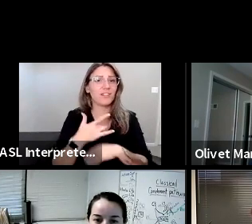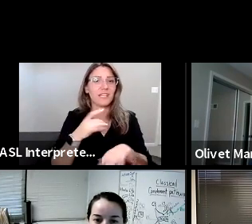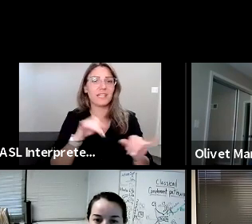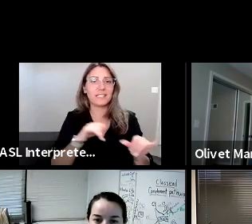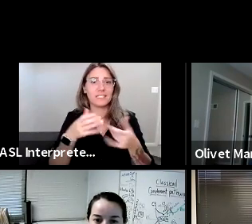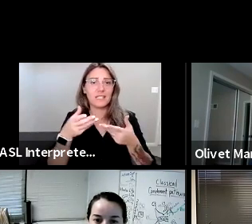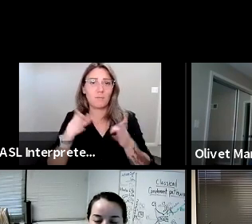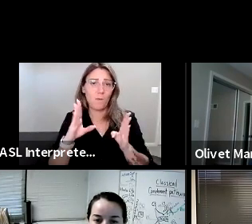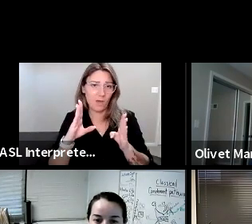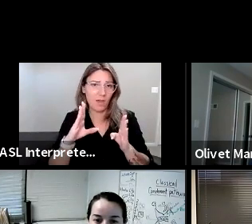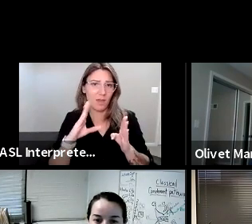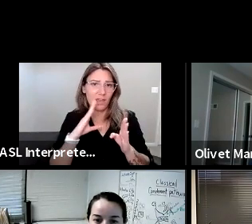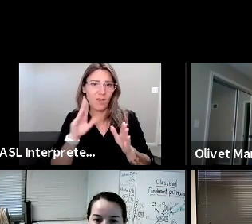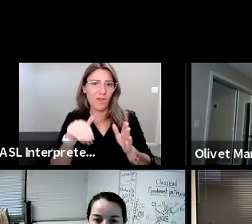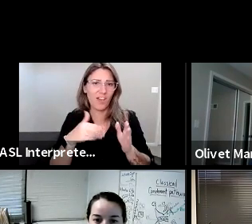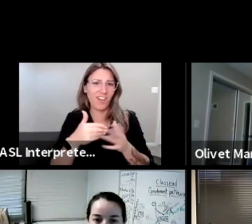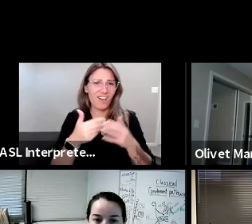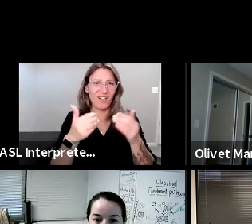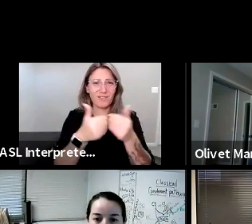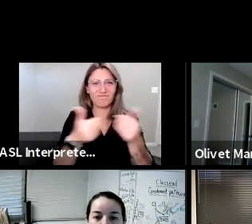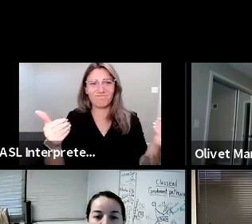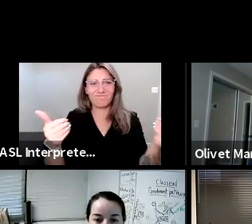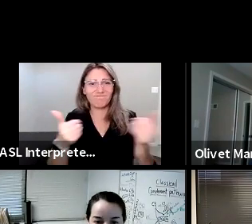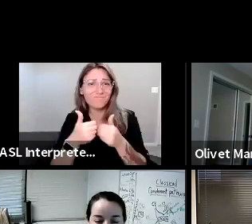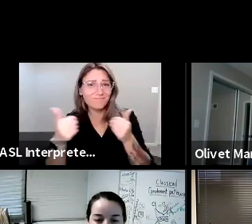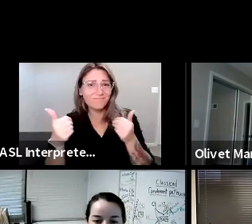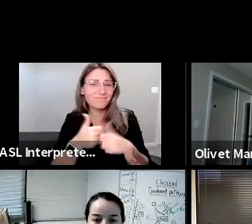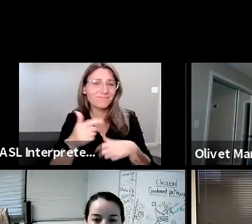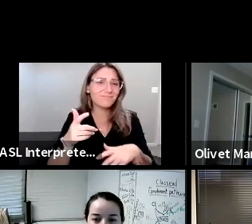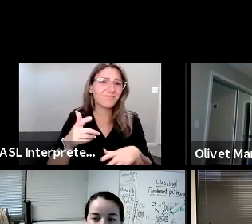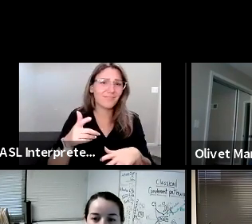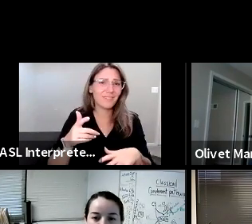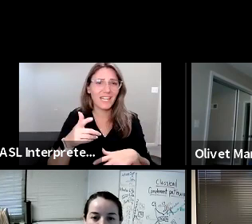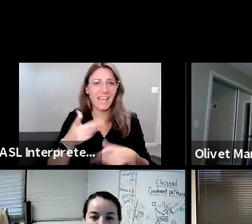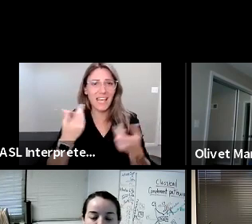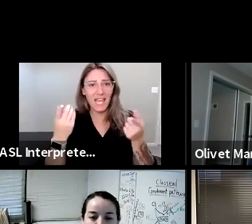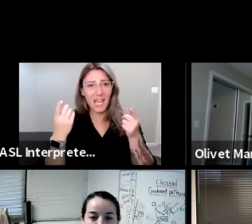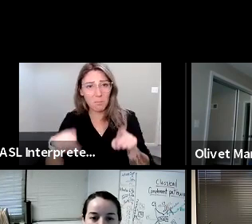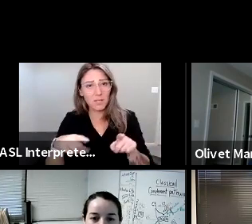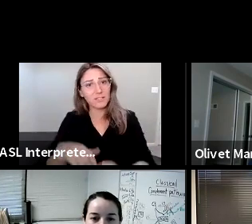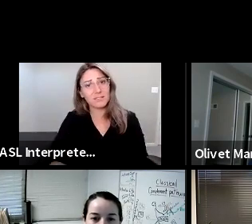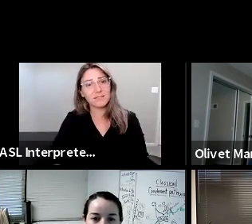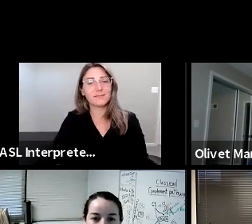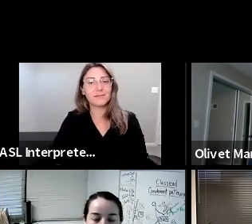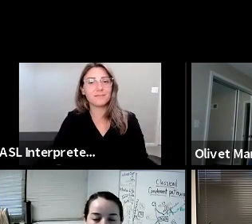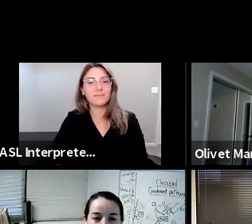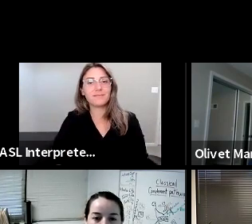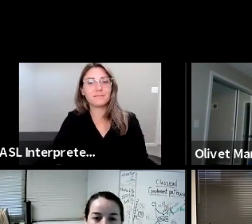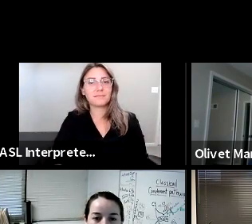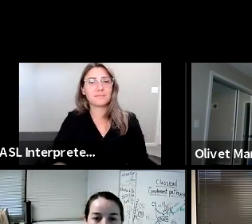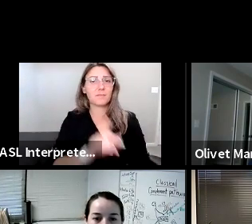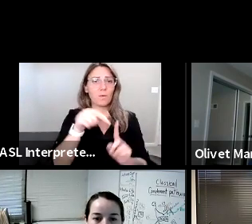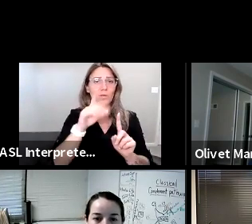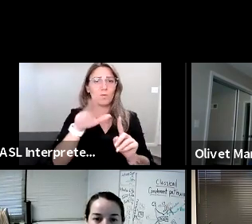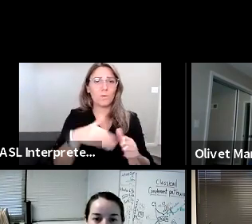where all the intersectional stuff comes in. I think that when you get here, it doesn't